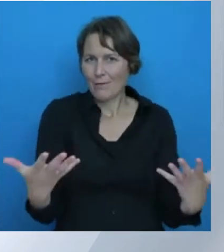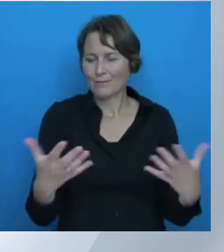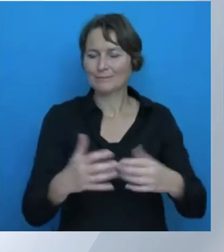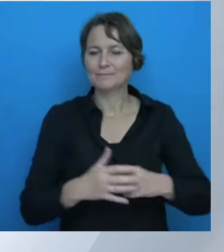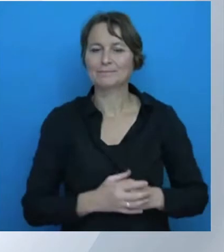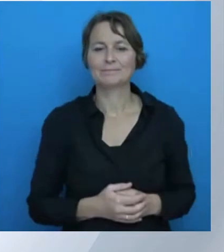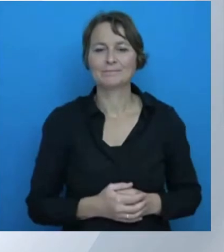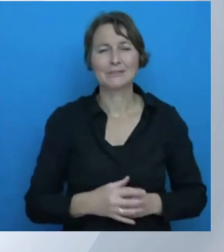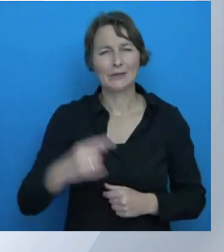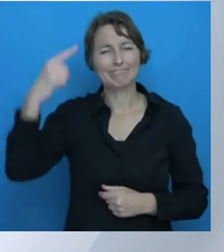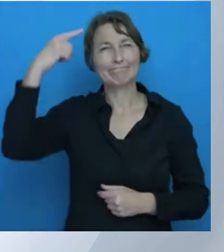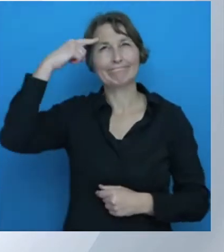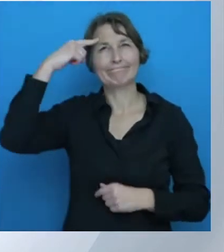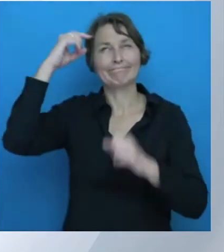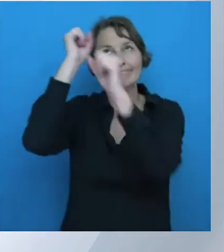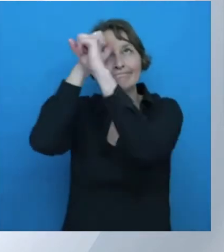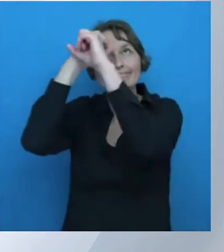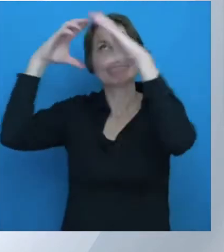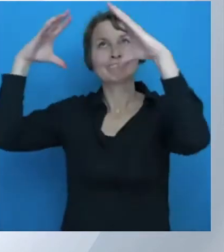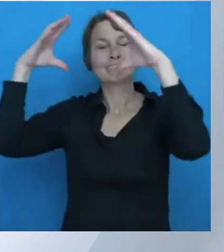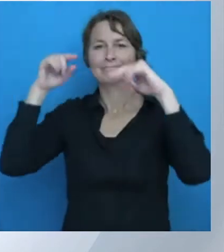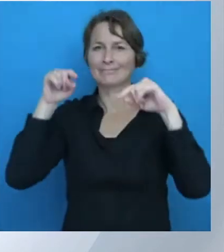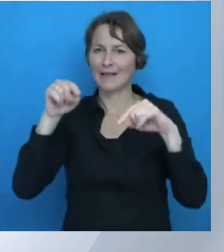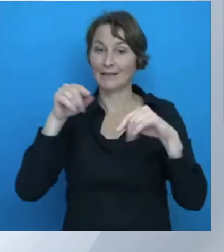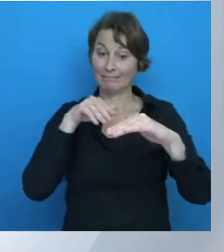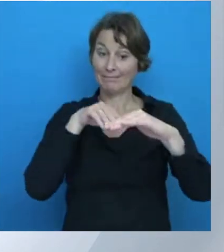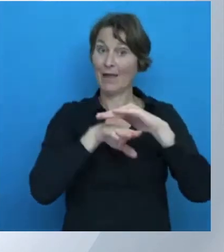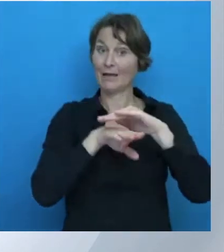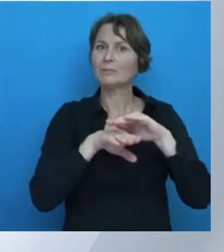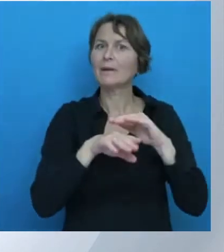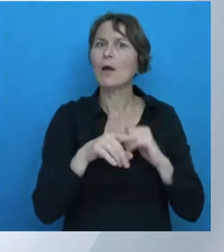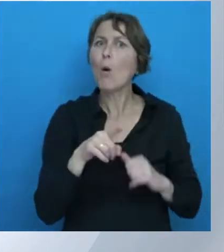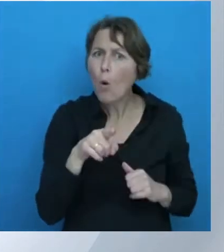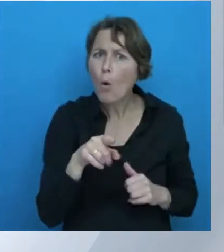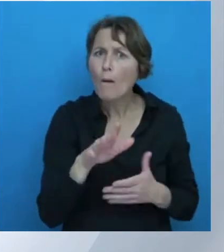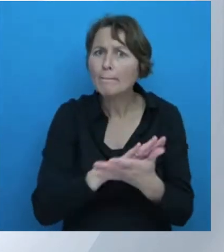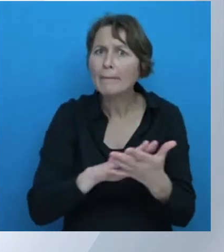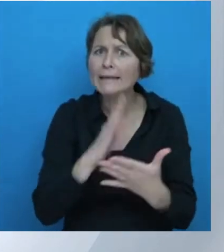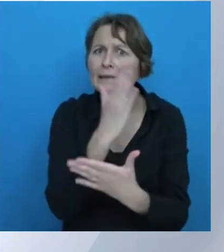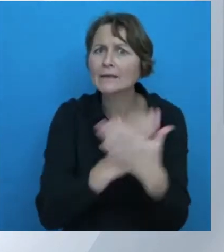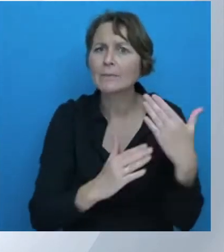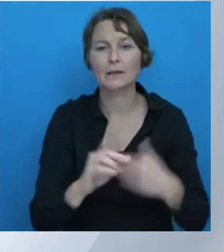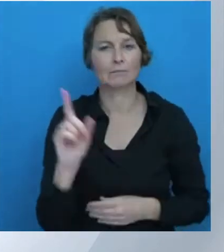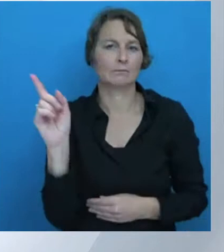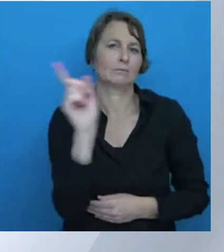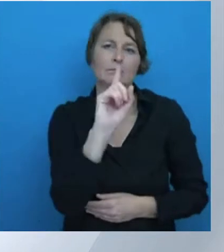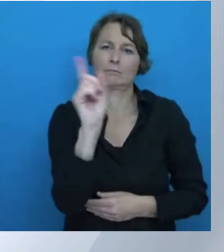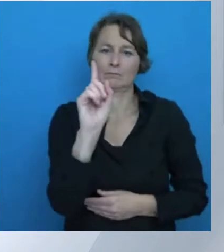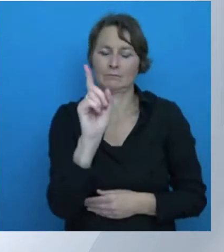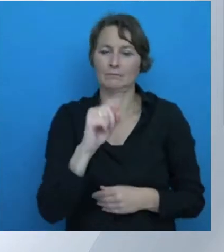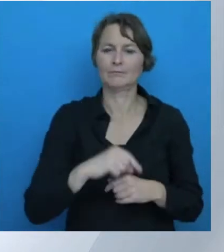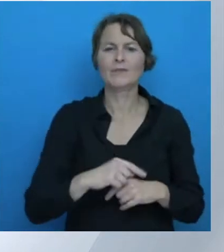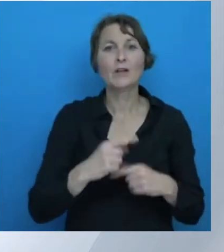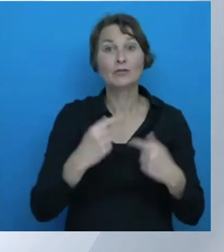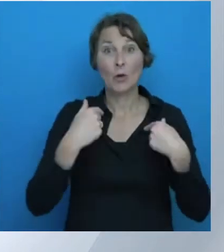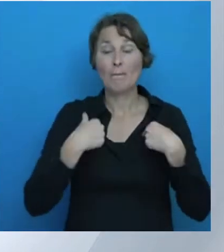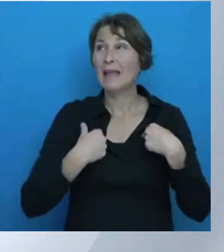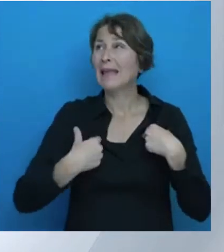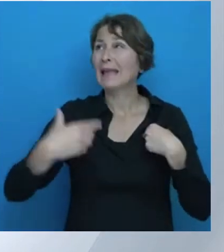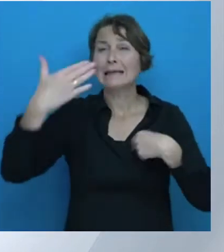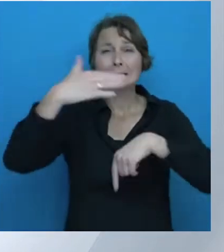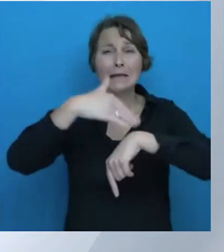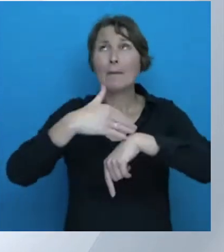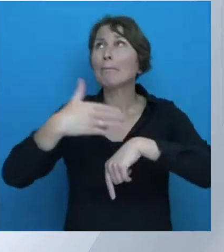that mindset that accessibility is not disability. Because the only time that I've ever felt disabled, and I